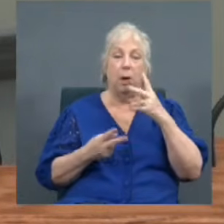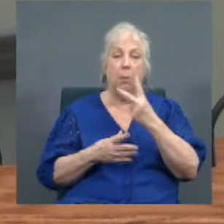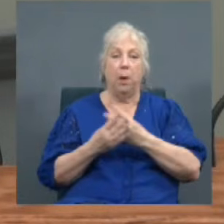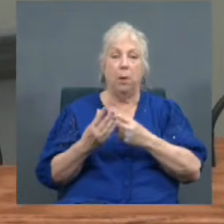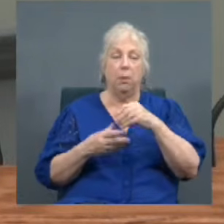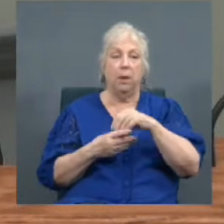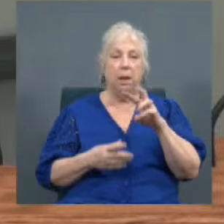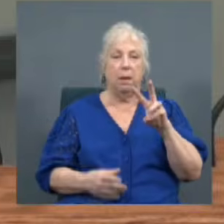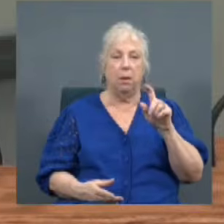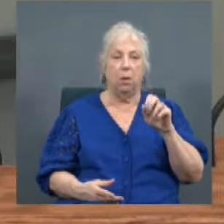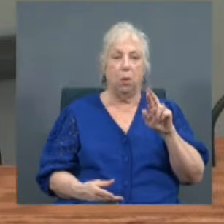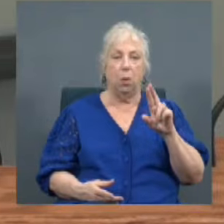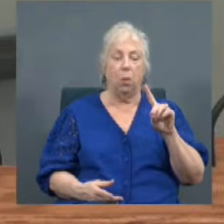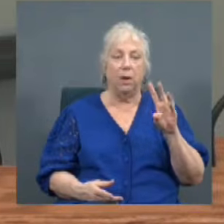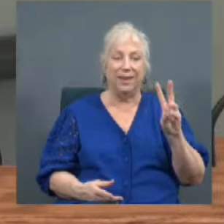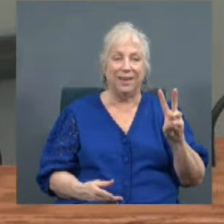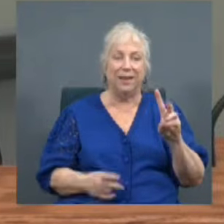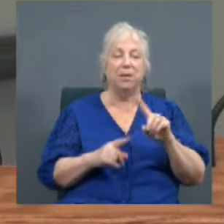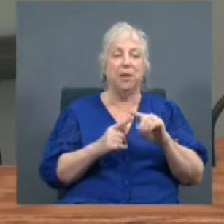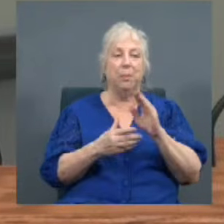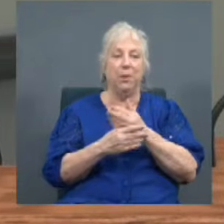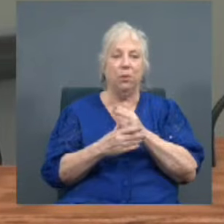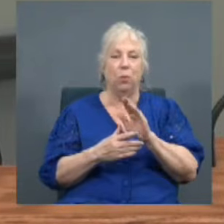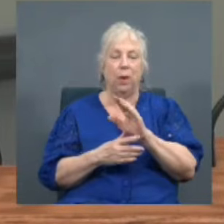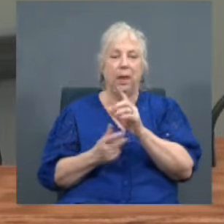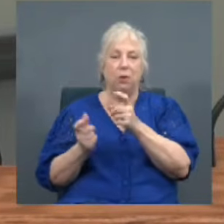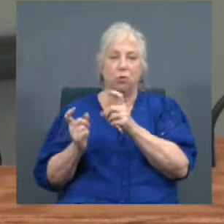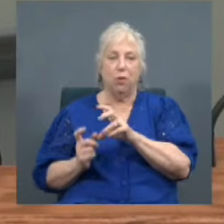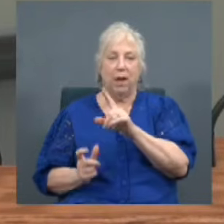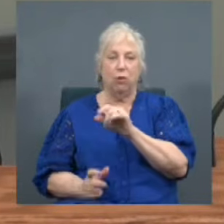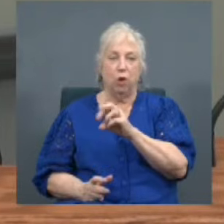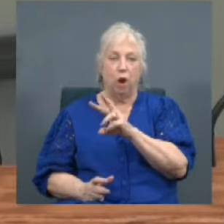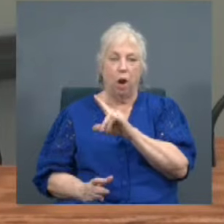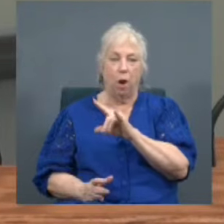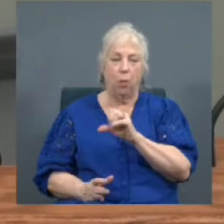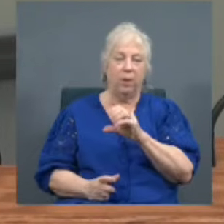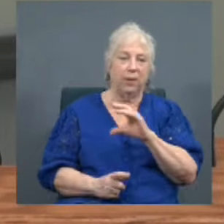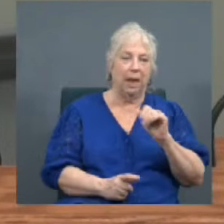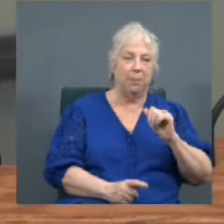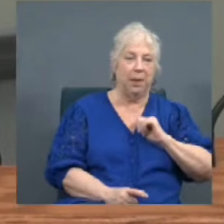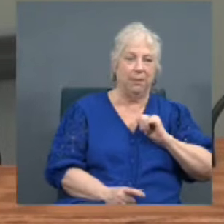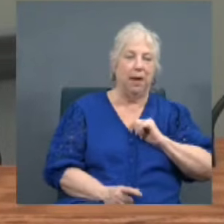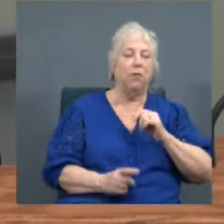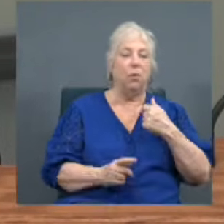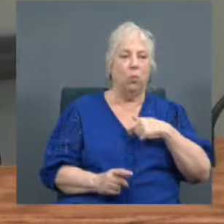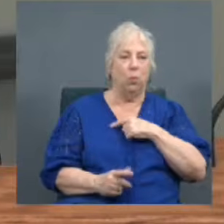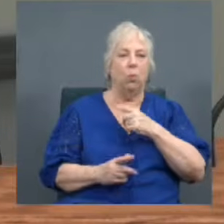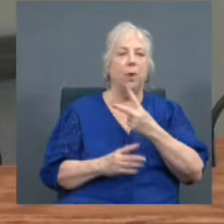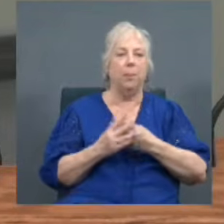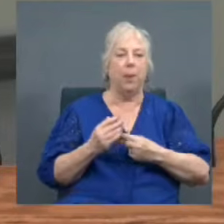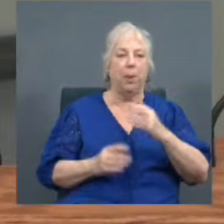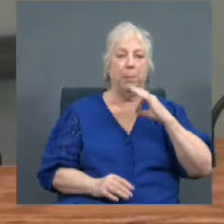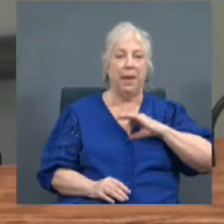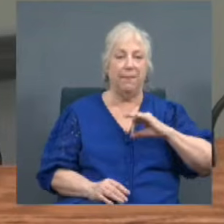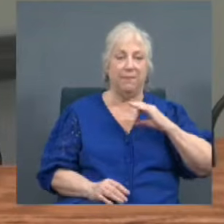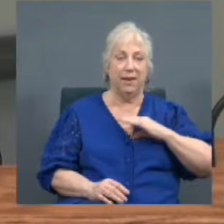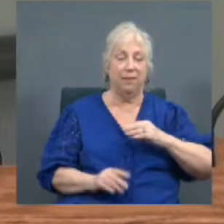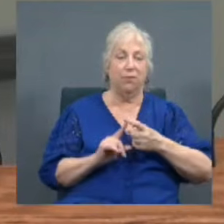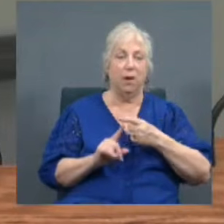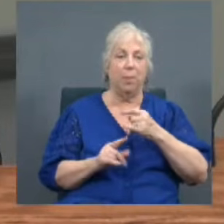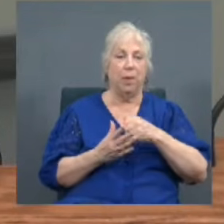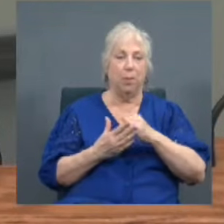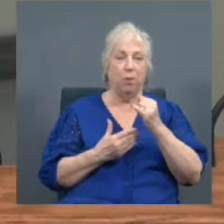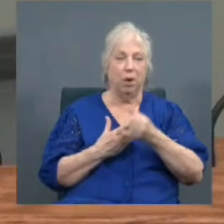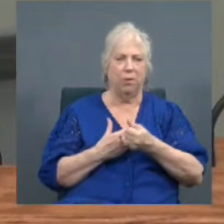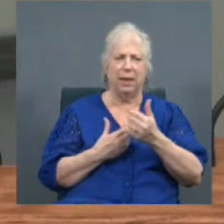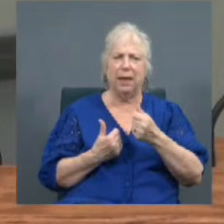but they're between Director Lewis and I, so we both benefit from what those projects are. So can somebody tell